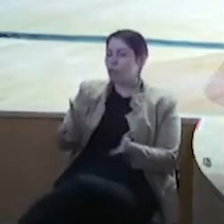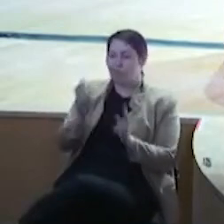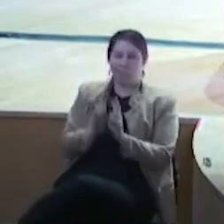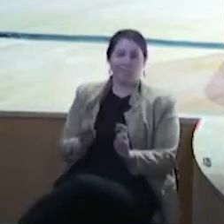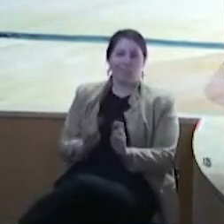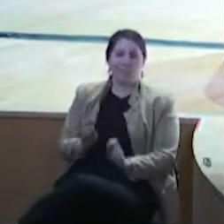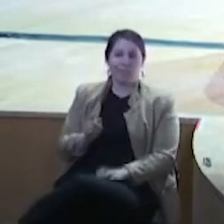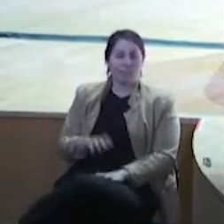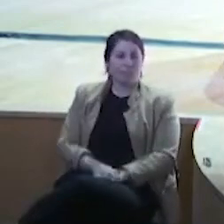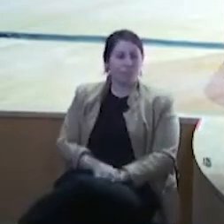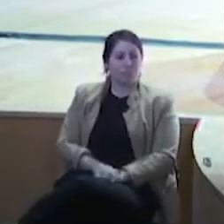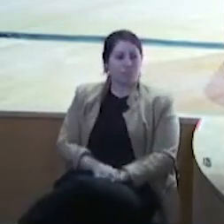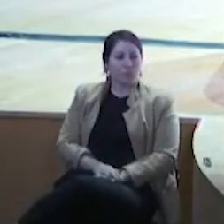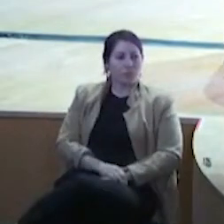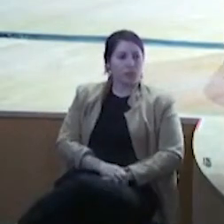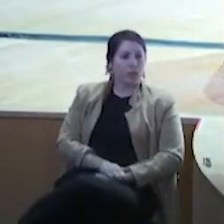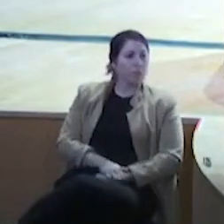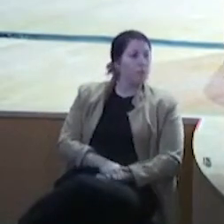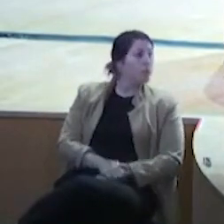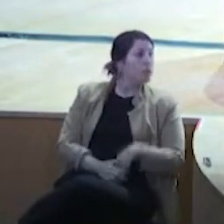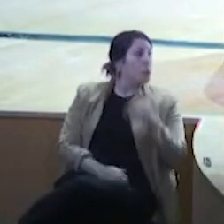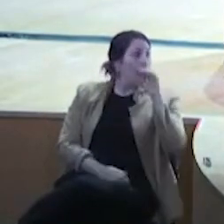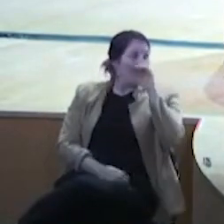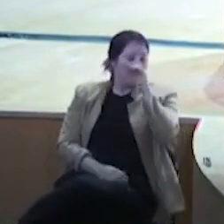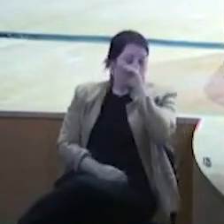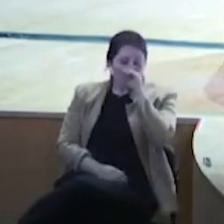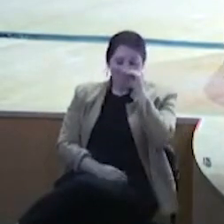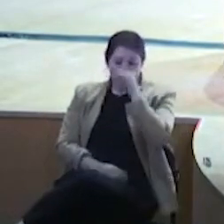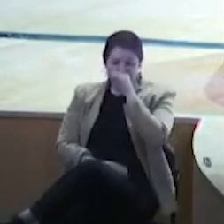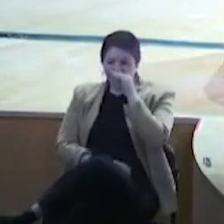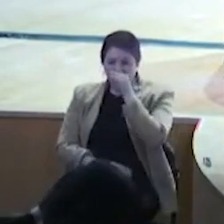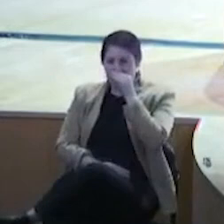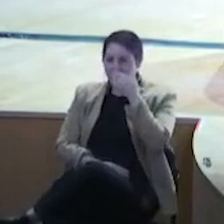Thank you, Kaben. And Nicole, what do you think?